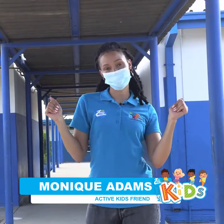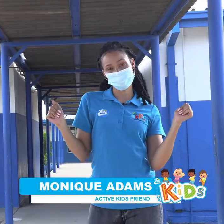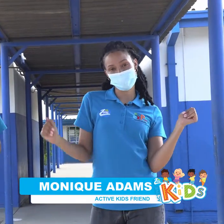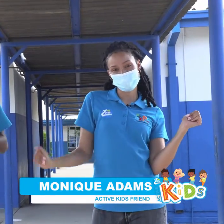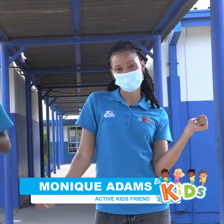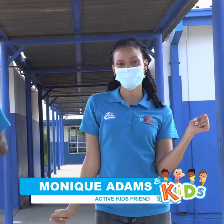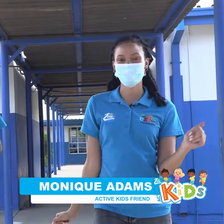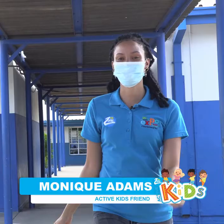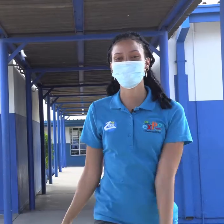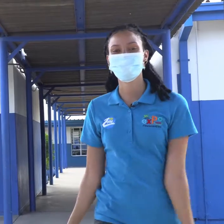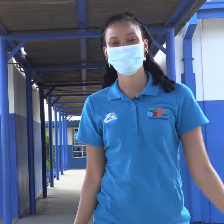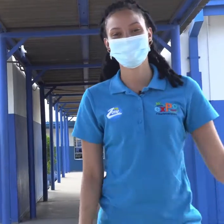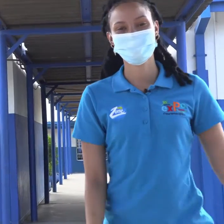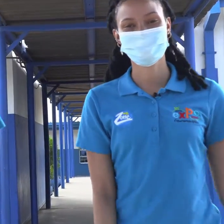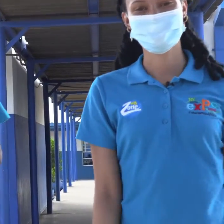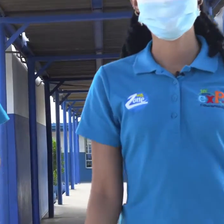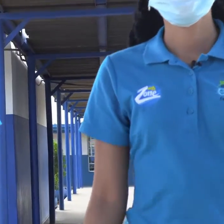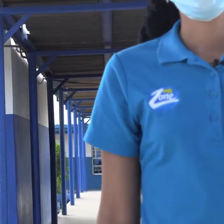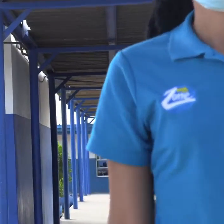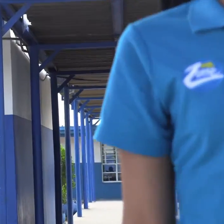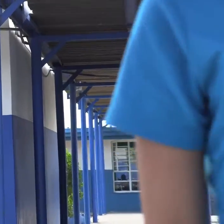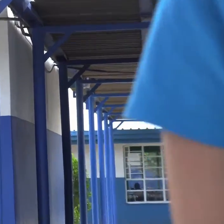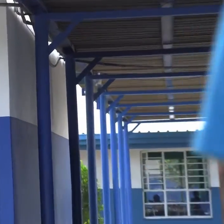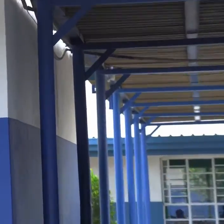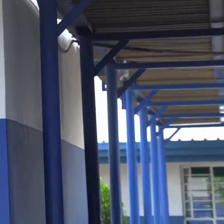see what those two are up to.